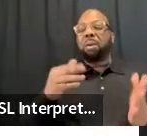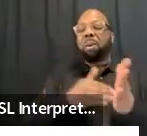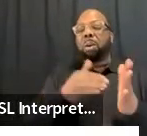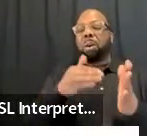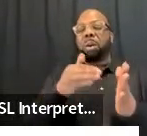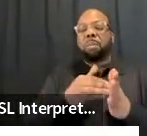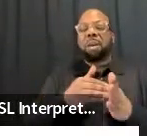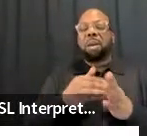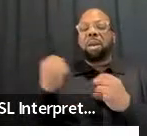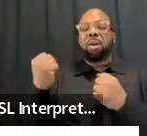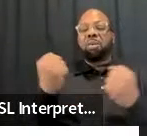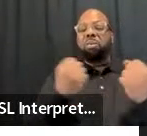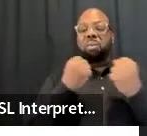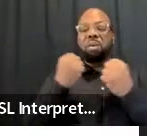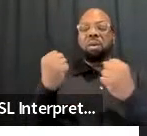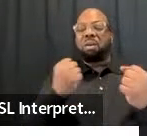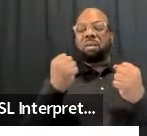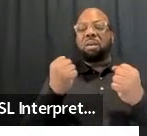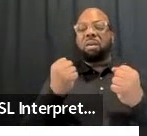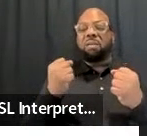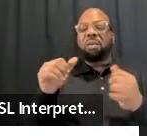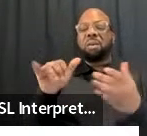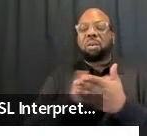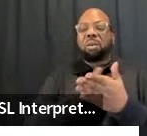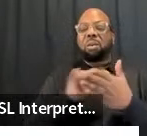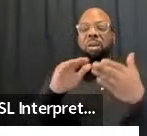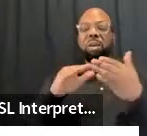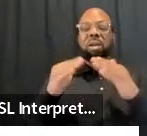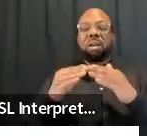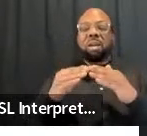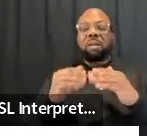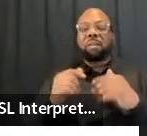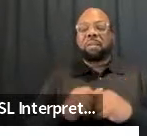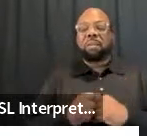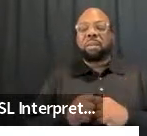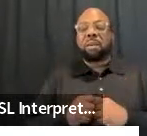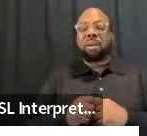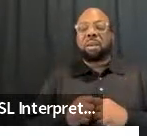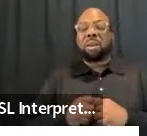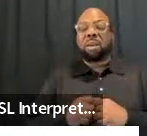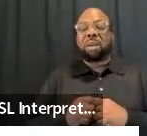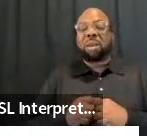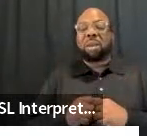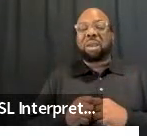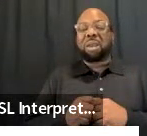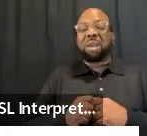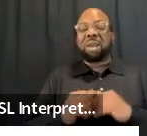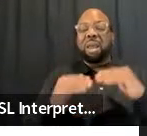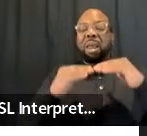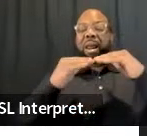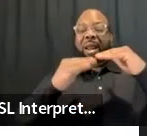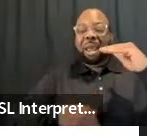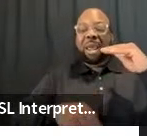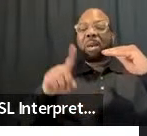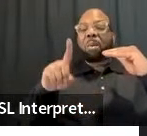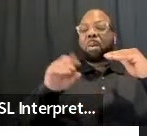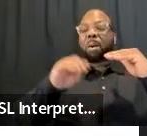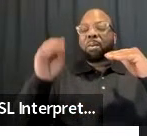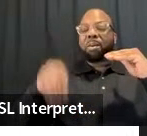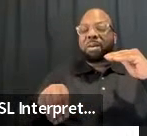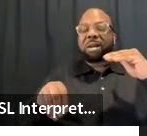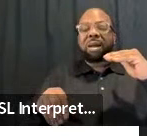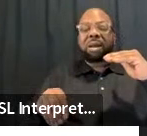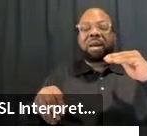City. And then less than 1% of those are currently zero emission vehicles, including electric vehicles.